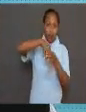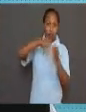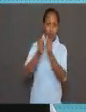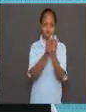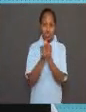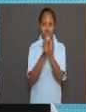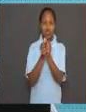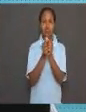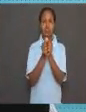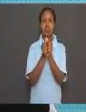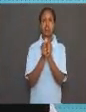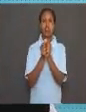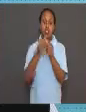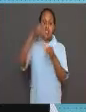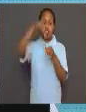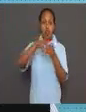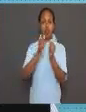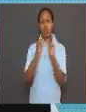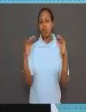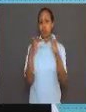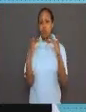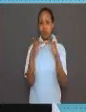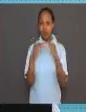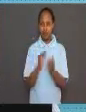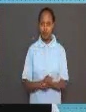that is put in.